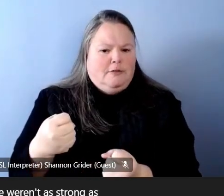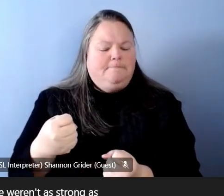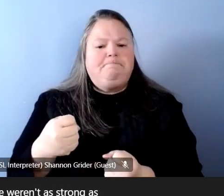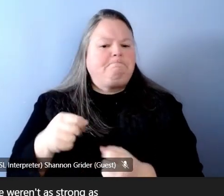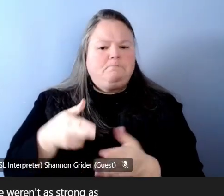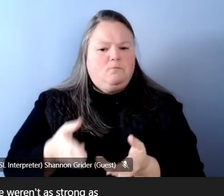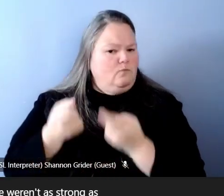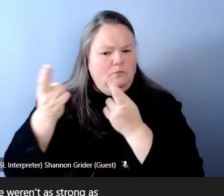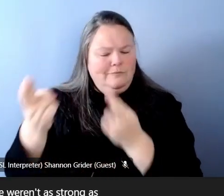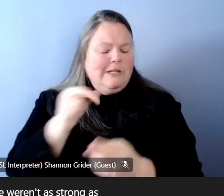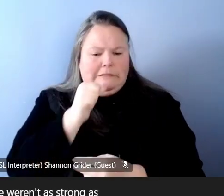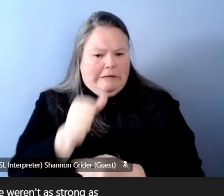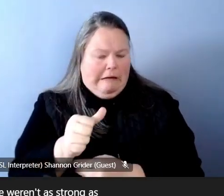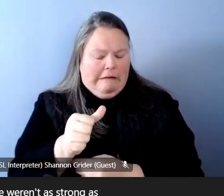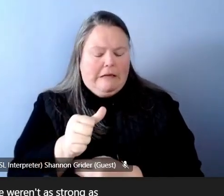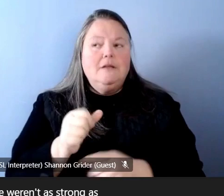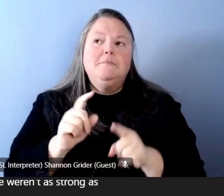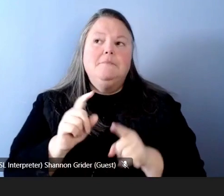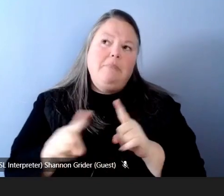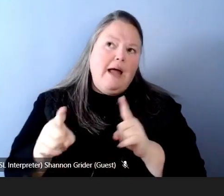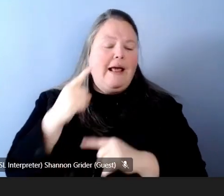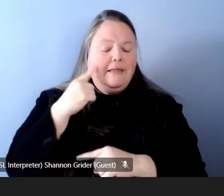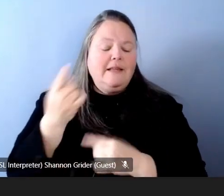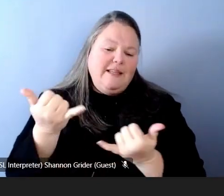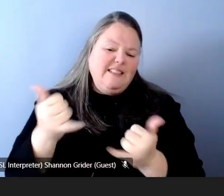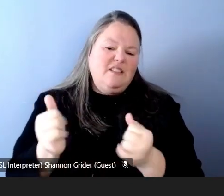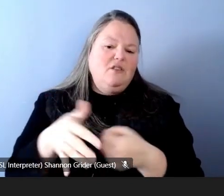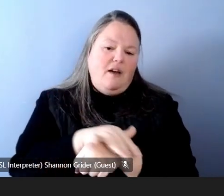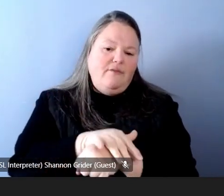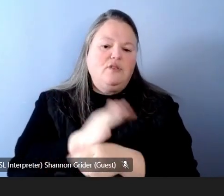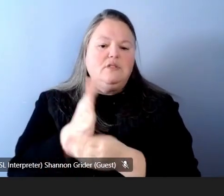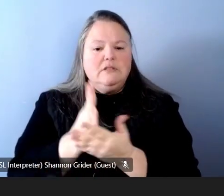think they covered a lot of the